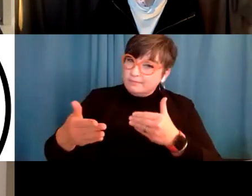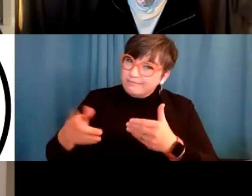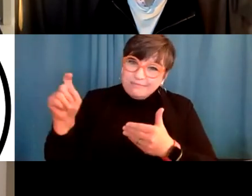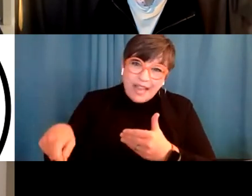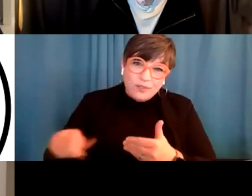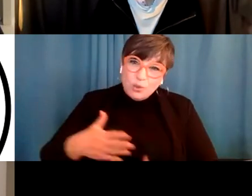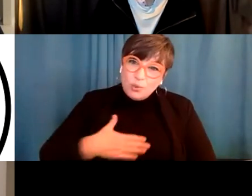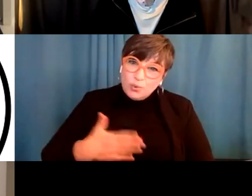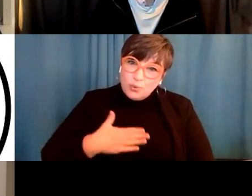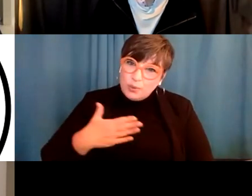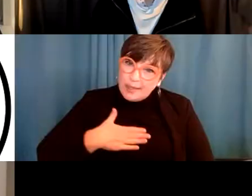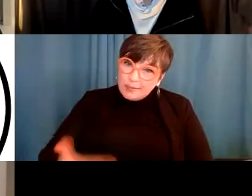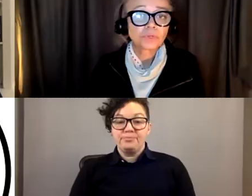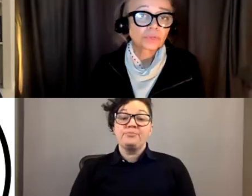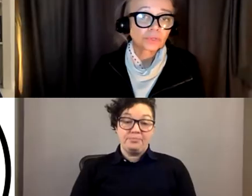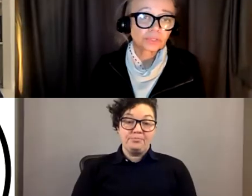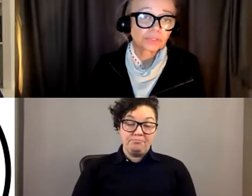do.